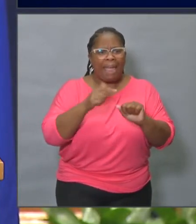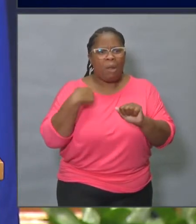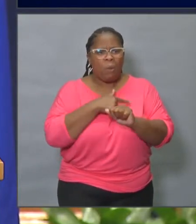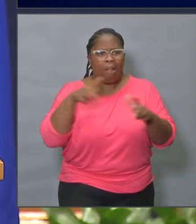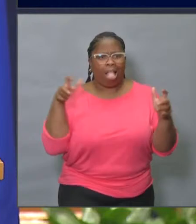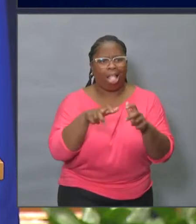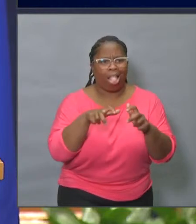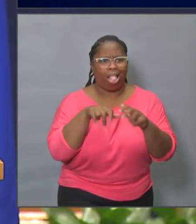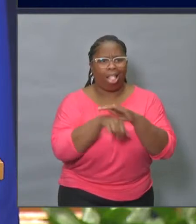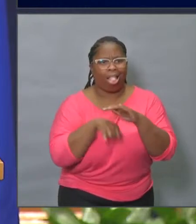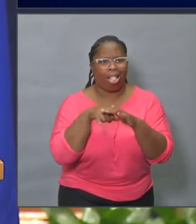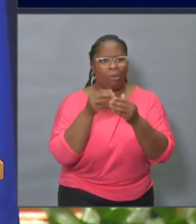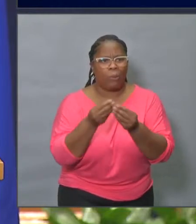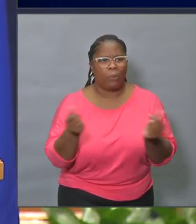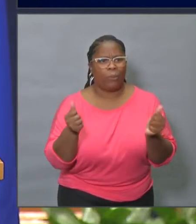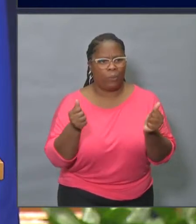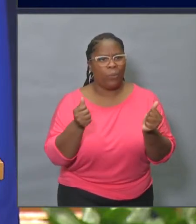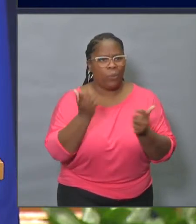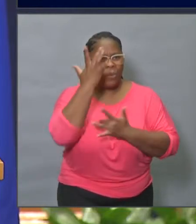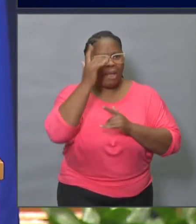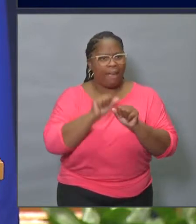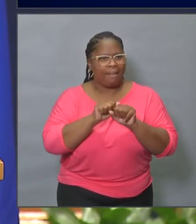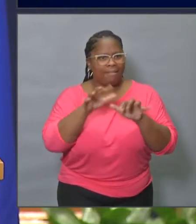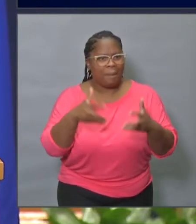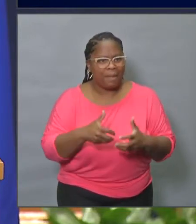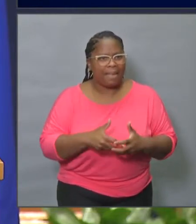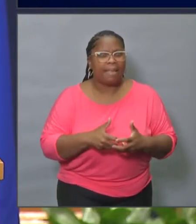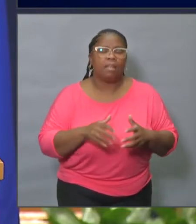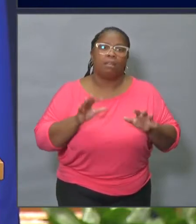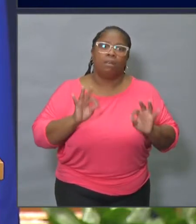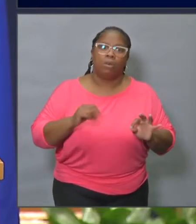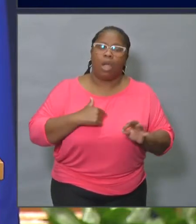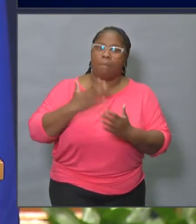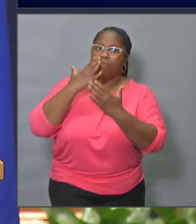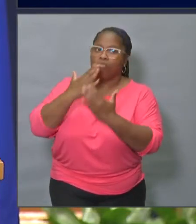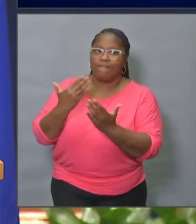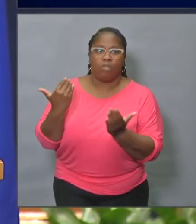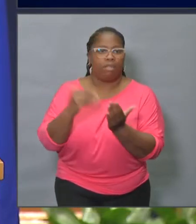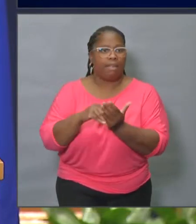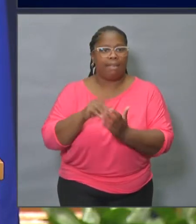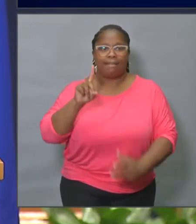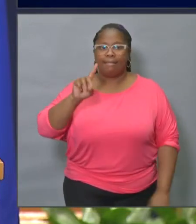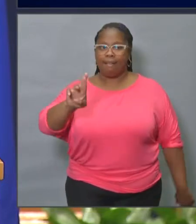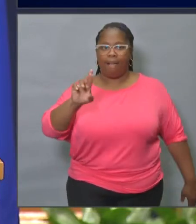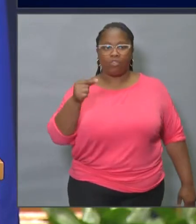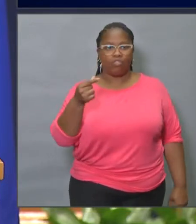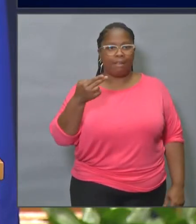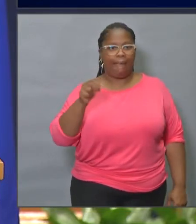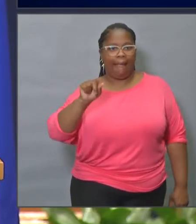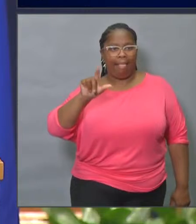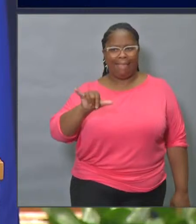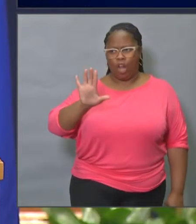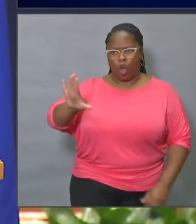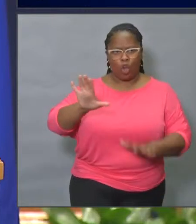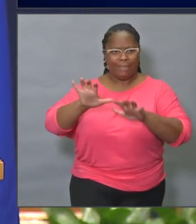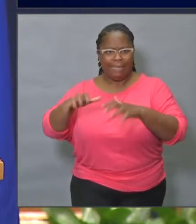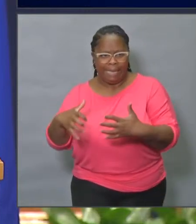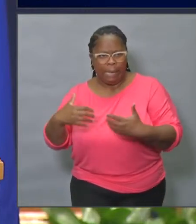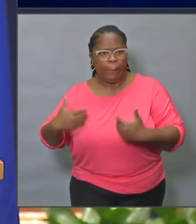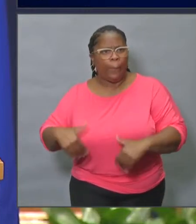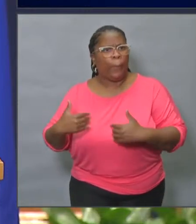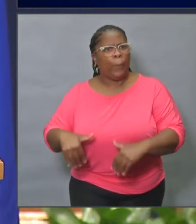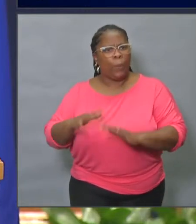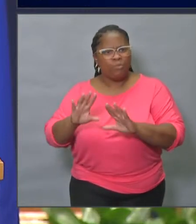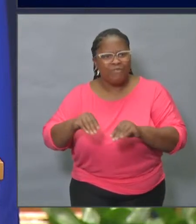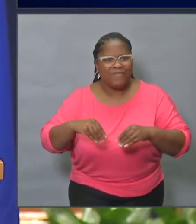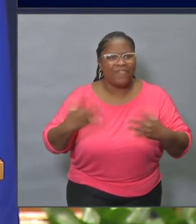epidemic. So I just want to reiterate that I'm so grateful to Dr. Galley and her team for making sure that we've improved